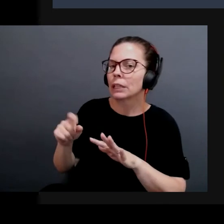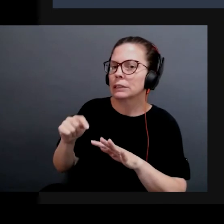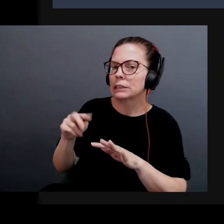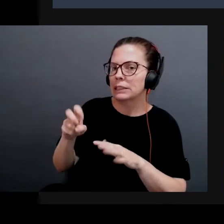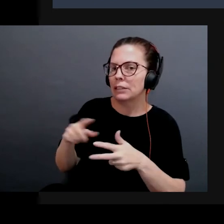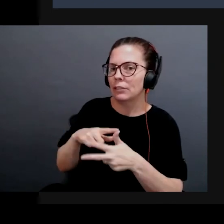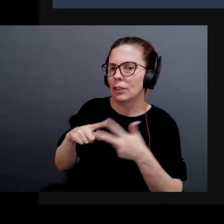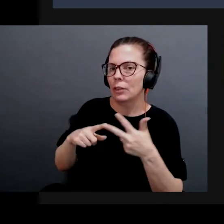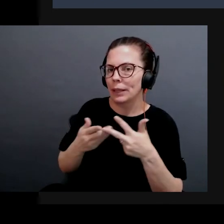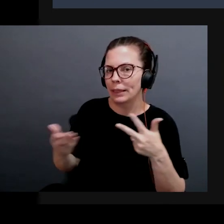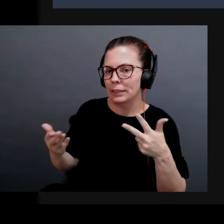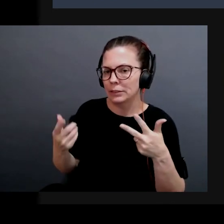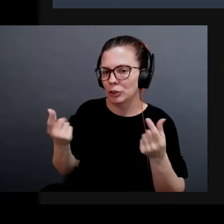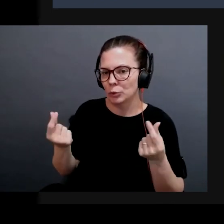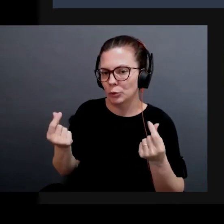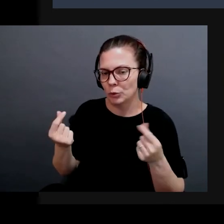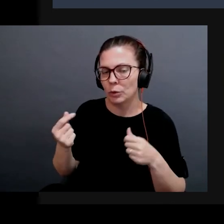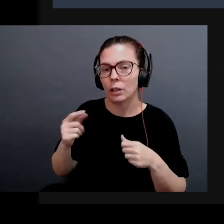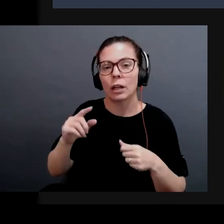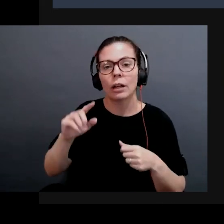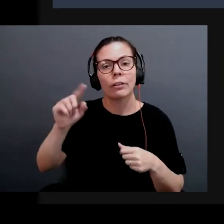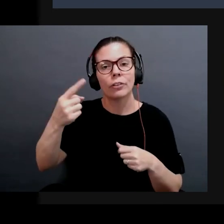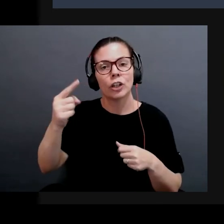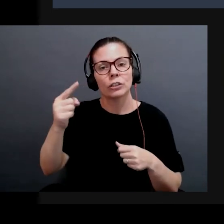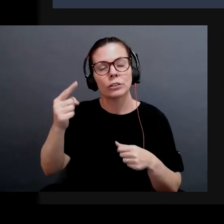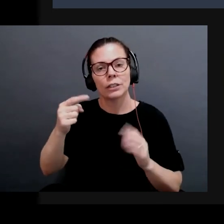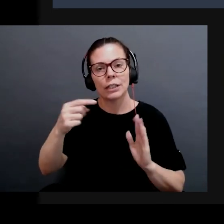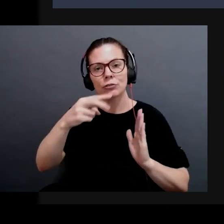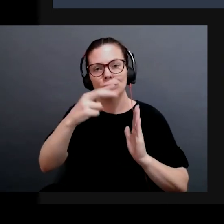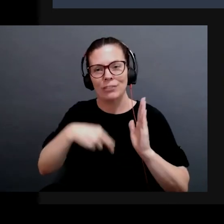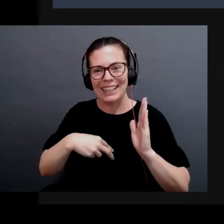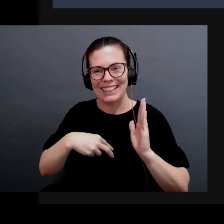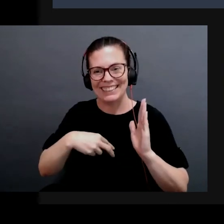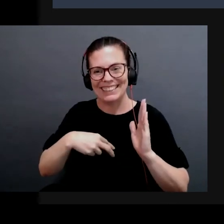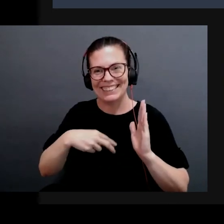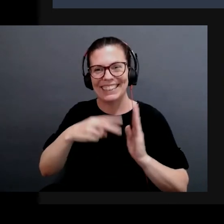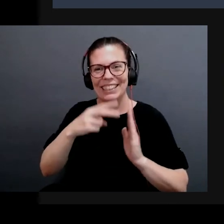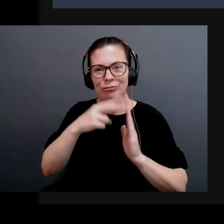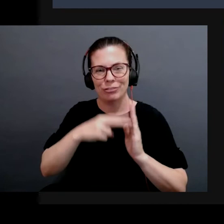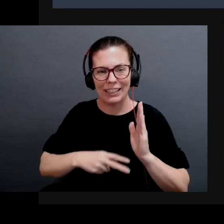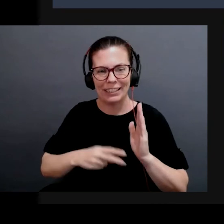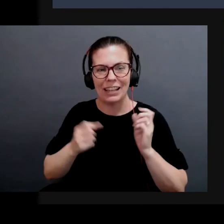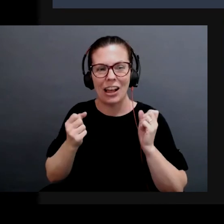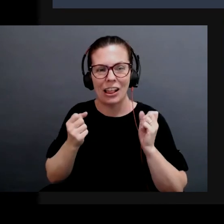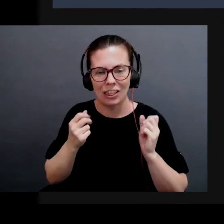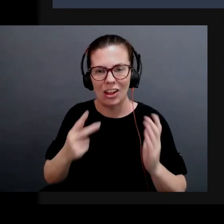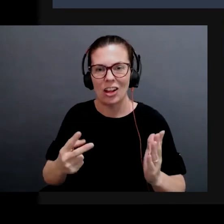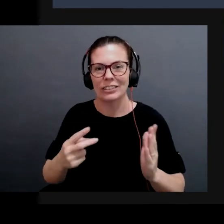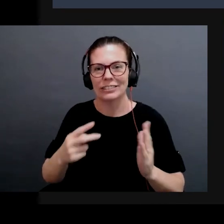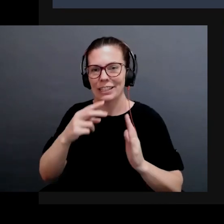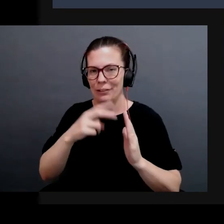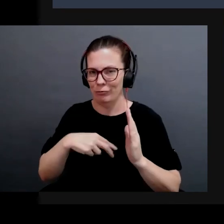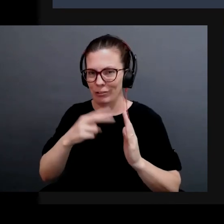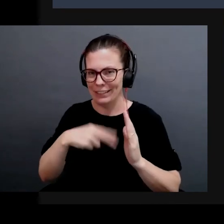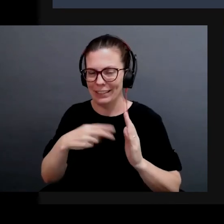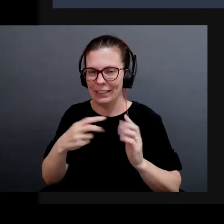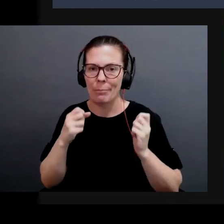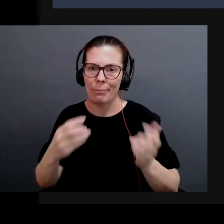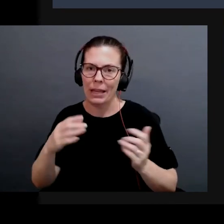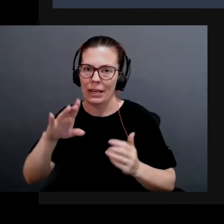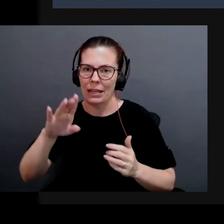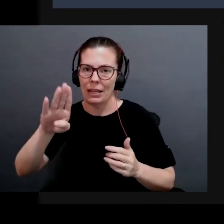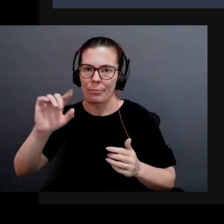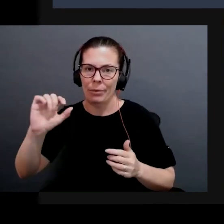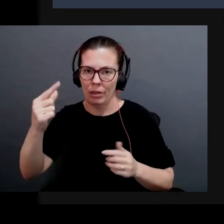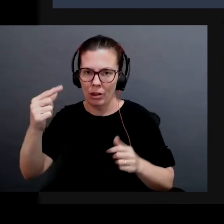do. The first one is to read. Do a lot of reading. Okay. There are a ton of blog posts out there, a ton